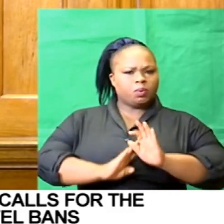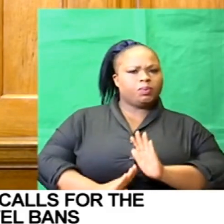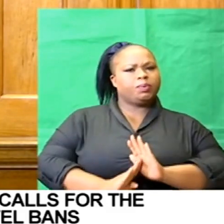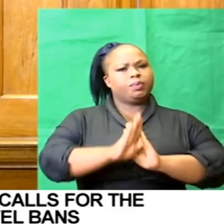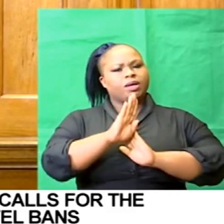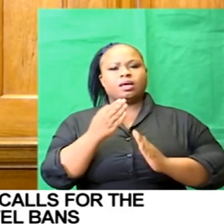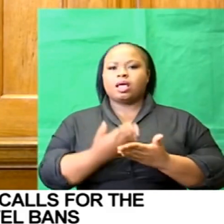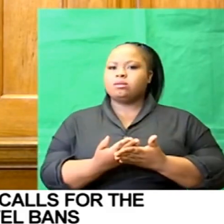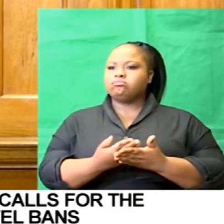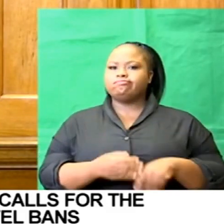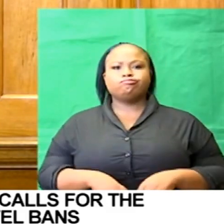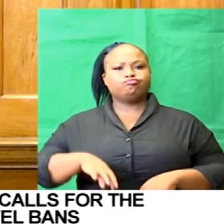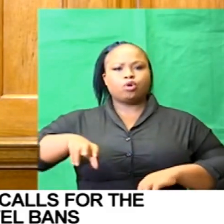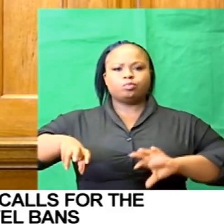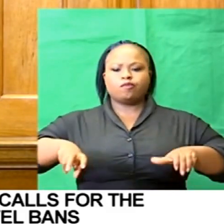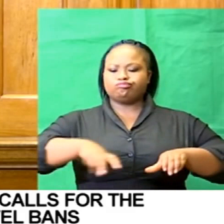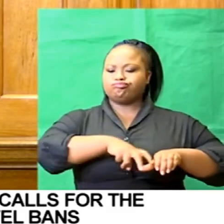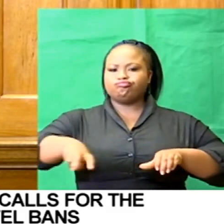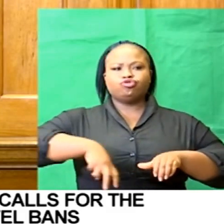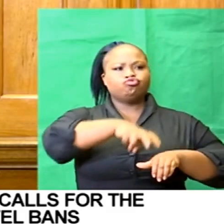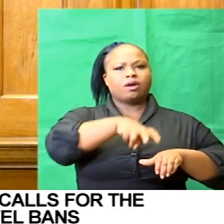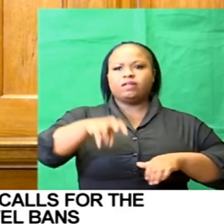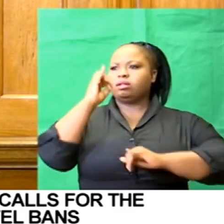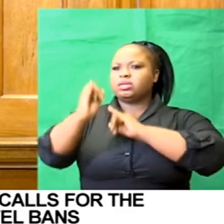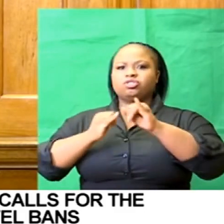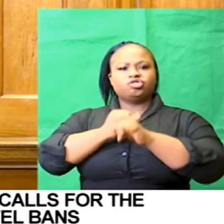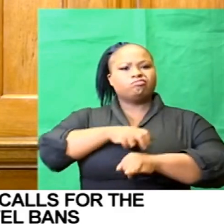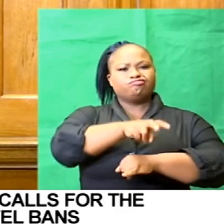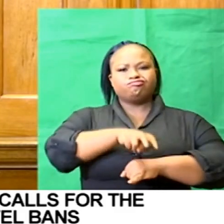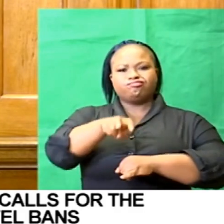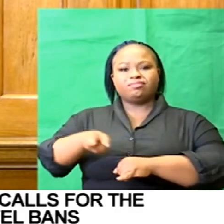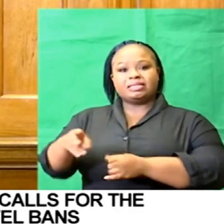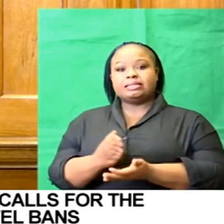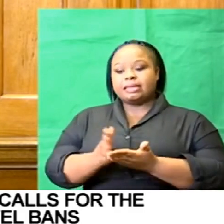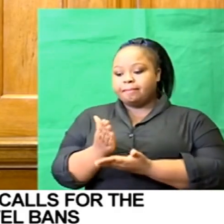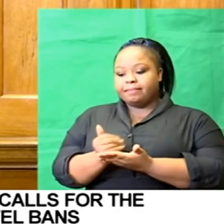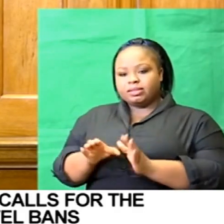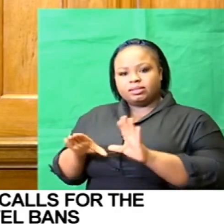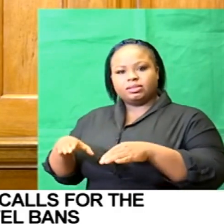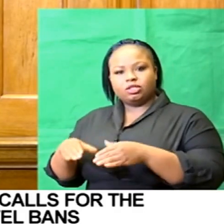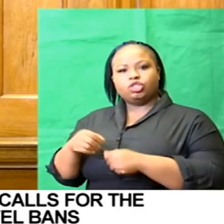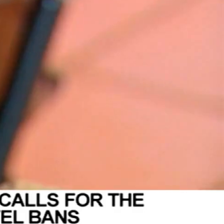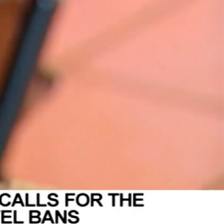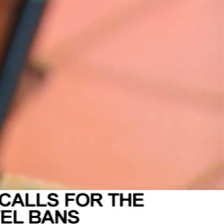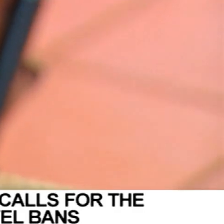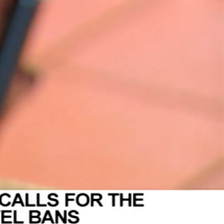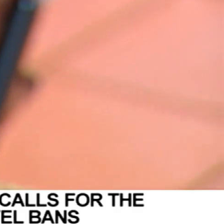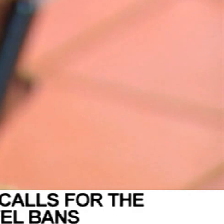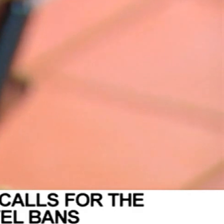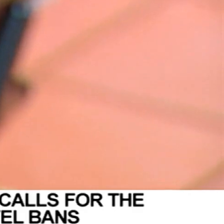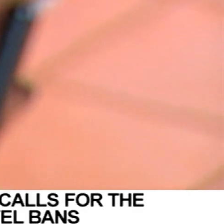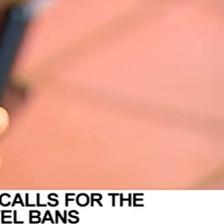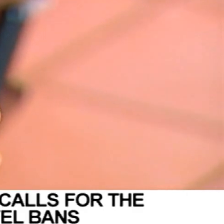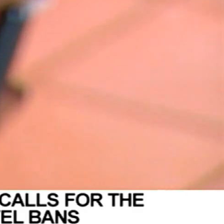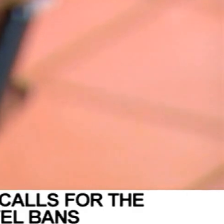the resumption of travel, and to the recovery of vulnerable sectors like tourism and hospitality. Labour